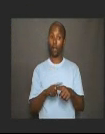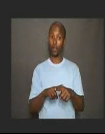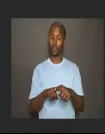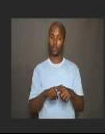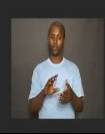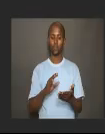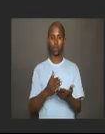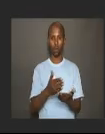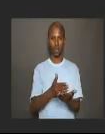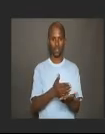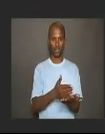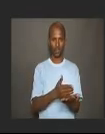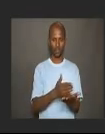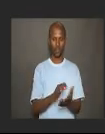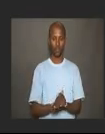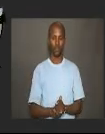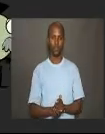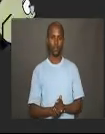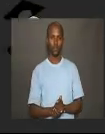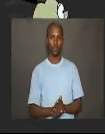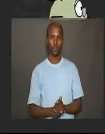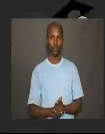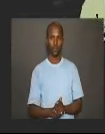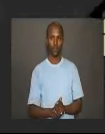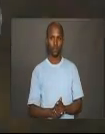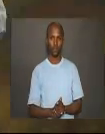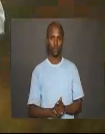Let's get back to our lesson.